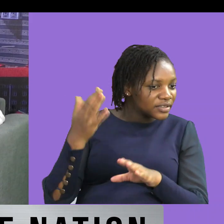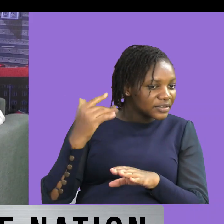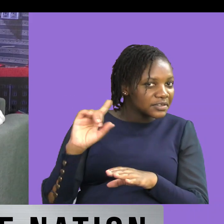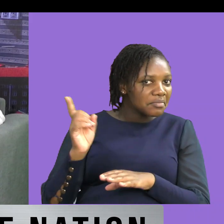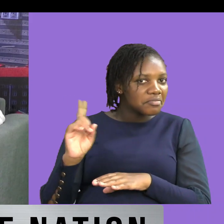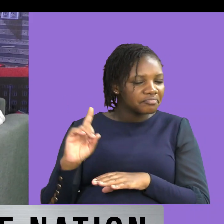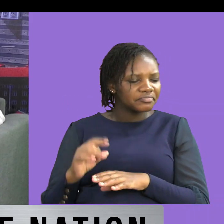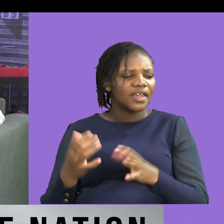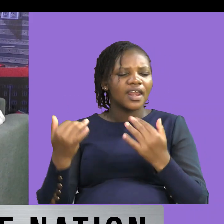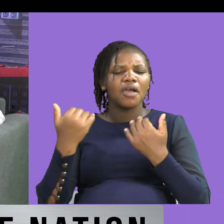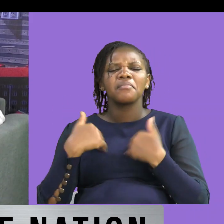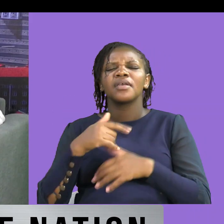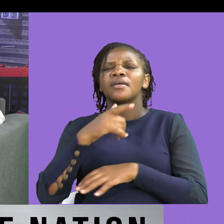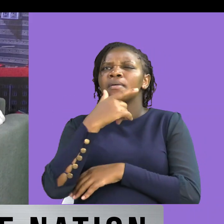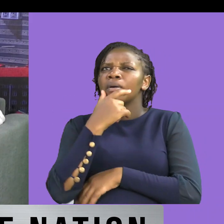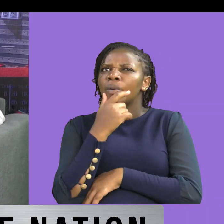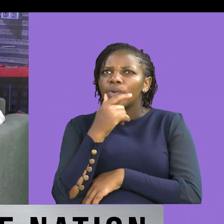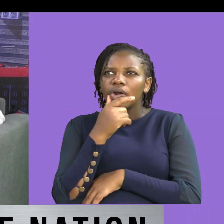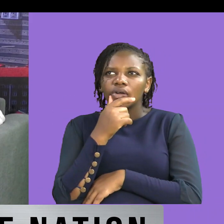Has Ruto really been...